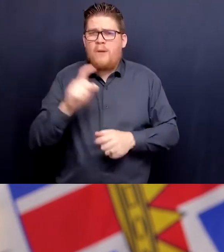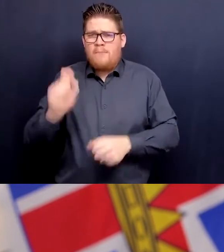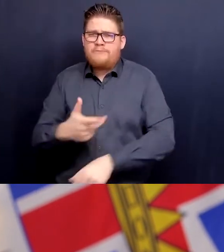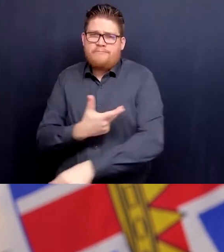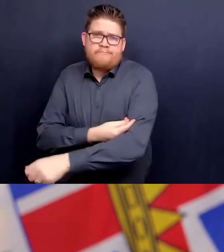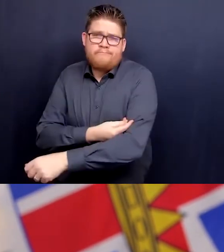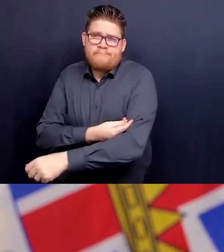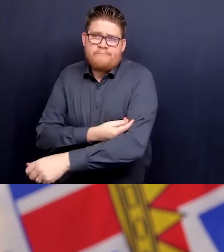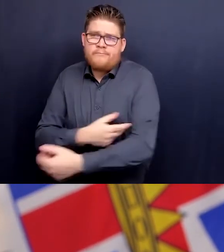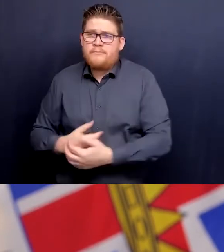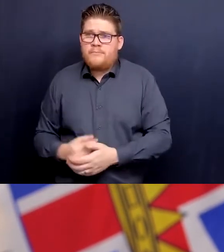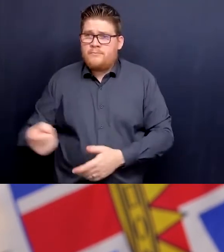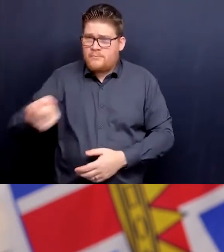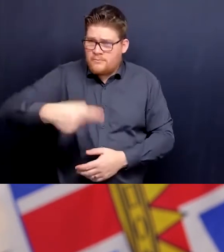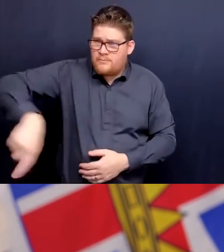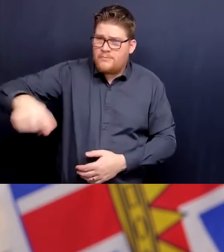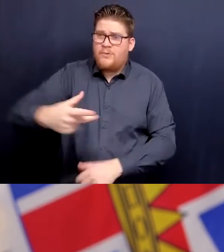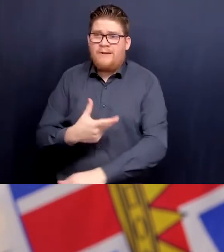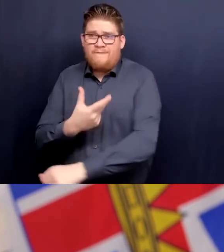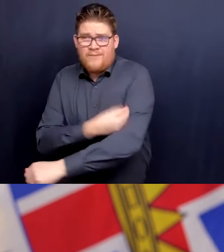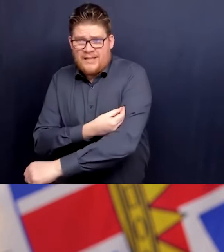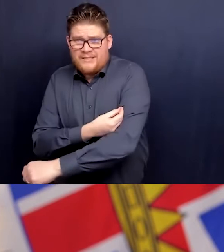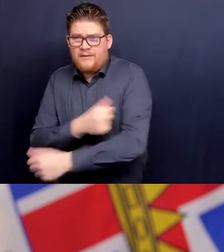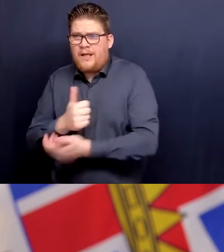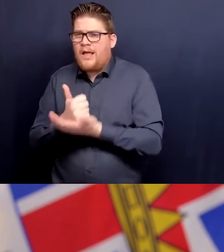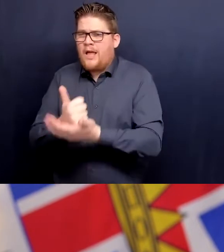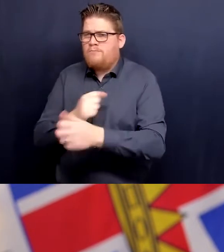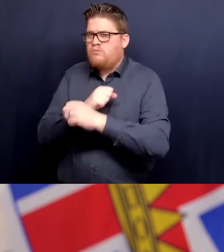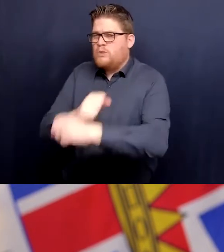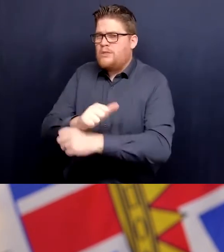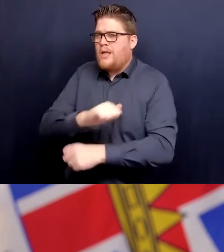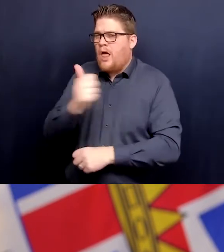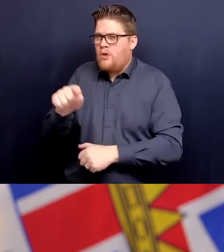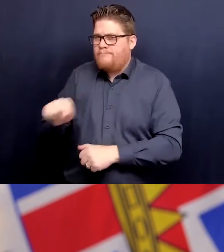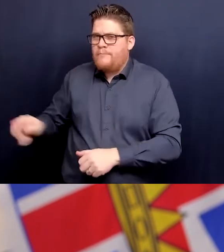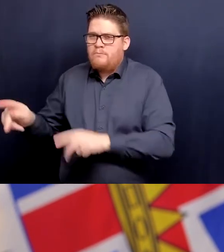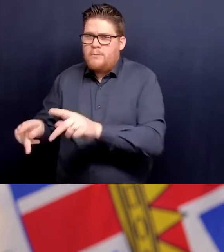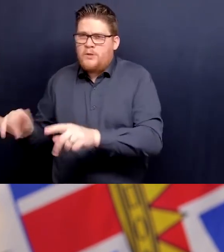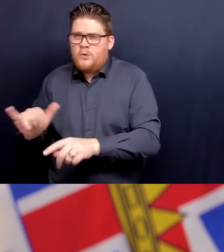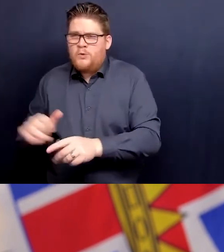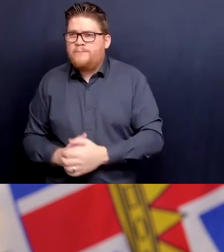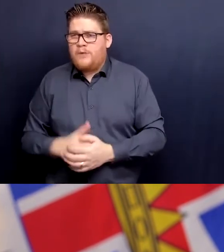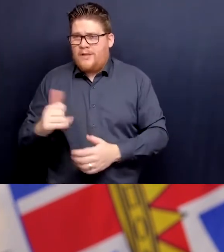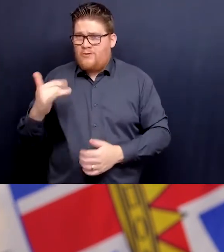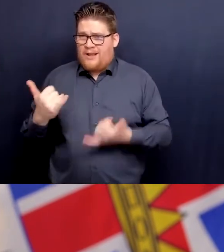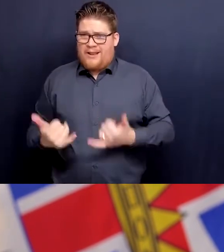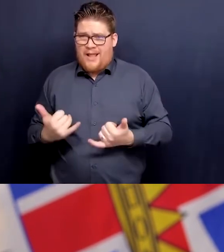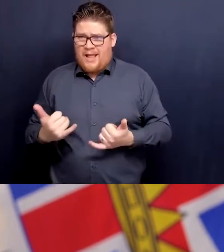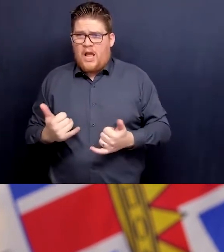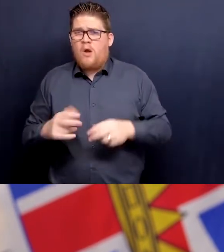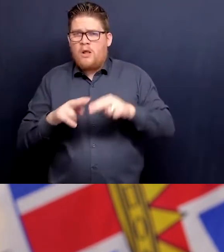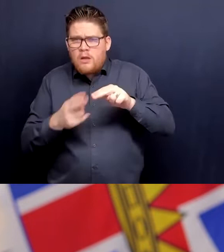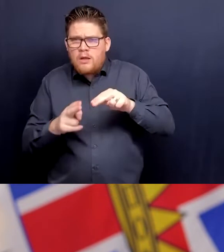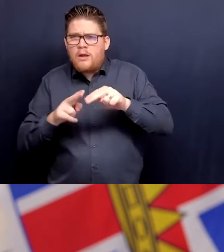ourselves protects others too. So that's the really big one. And that's why we're in this place that we're in. We have that level of